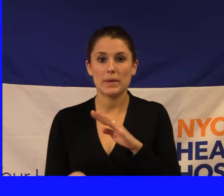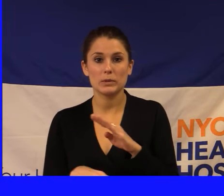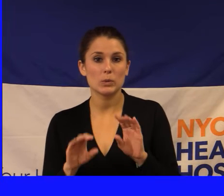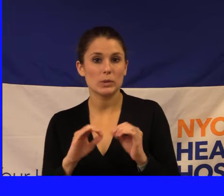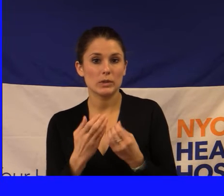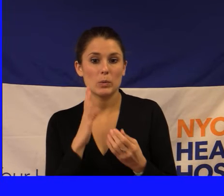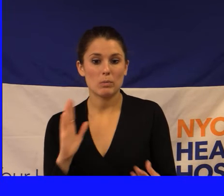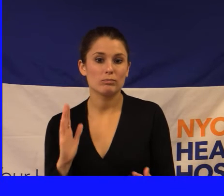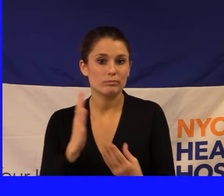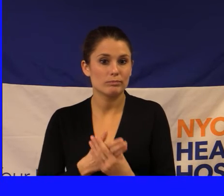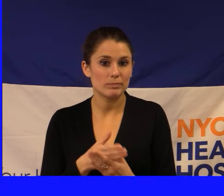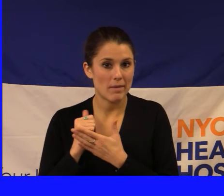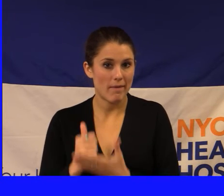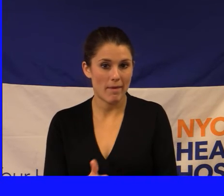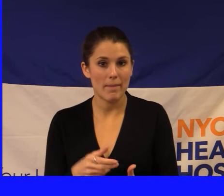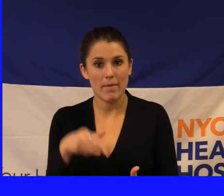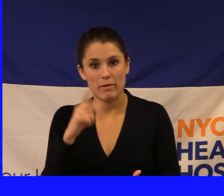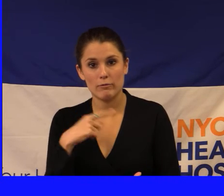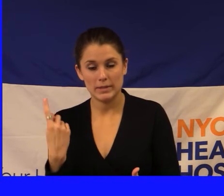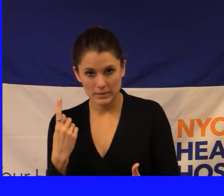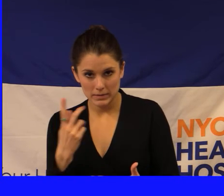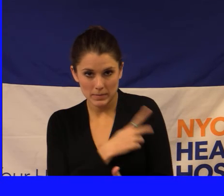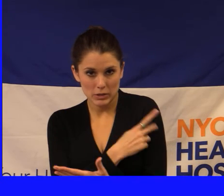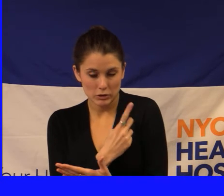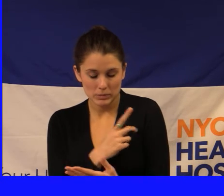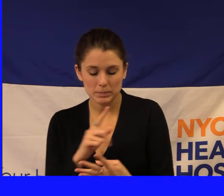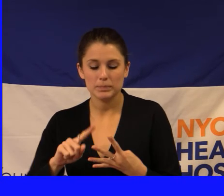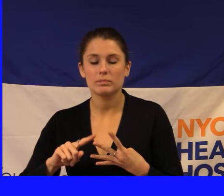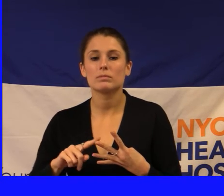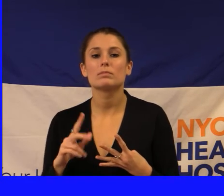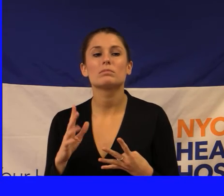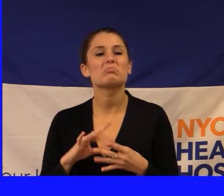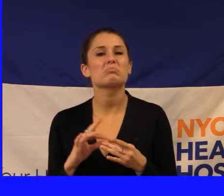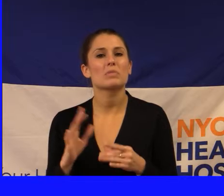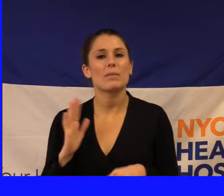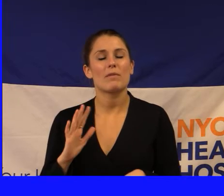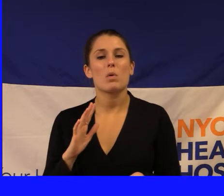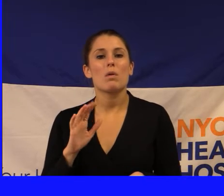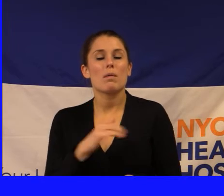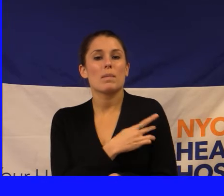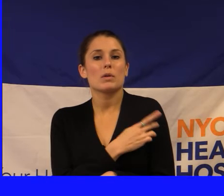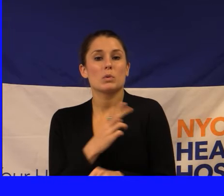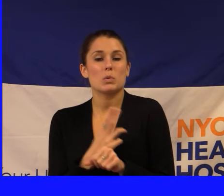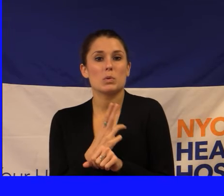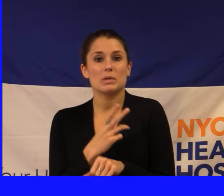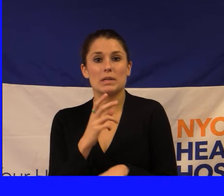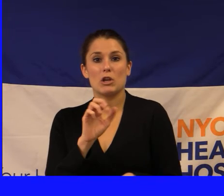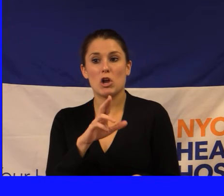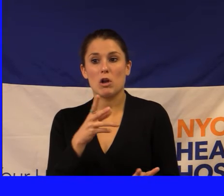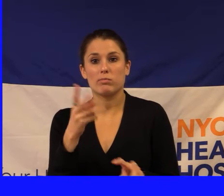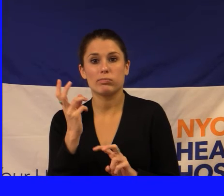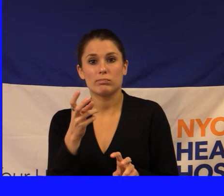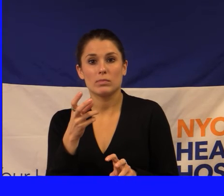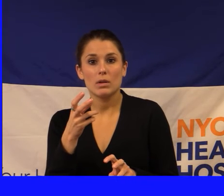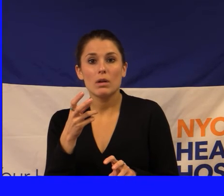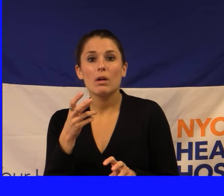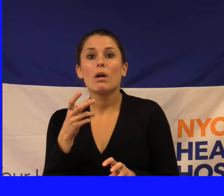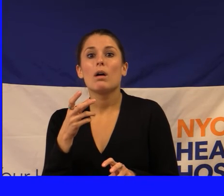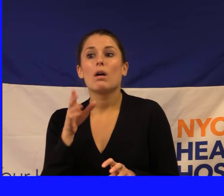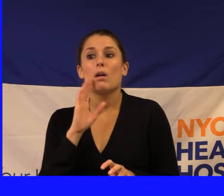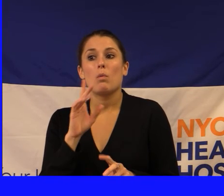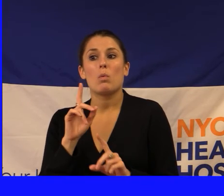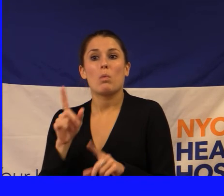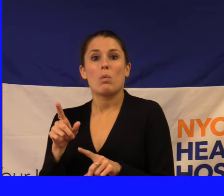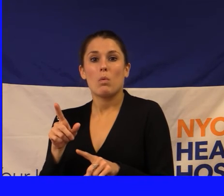intervene on high-risk patients. I mentioned before the patient who was using an emergency room at Woodhull